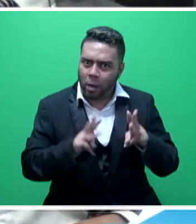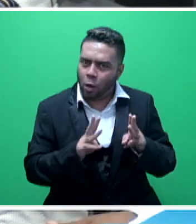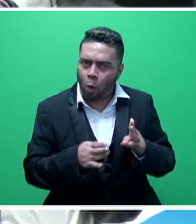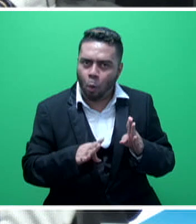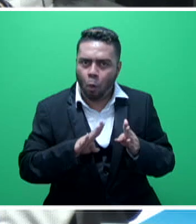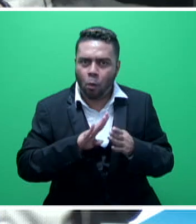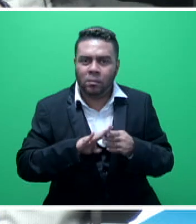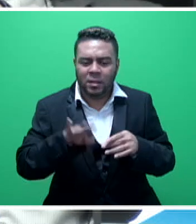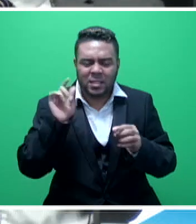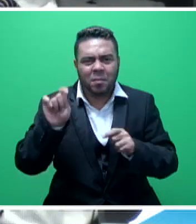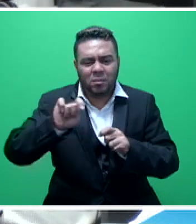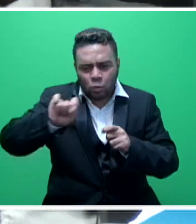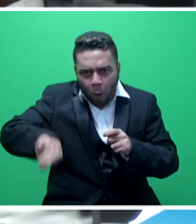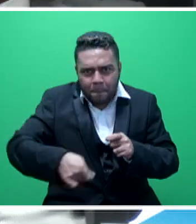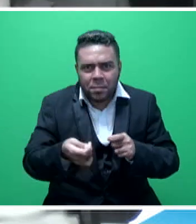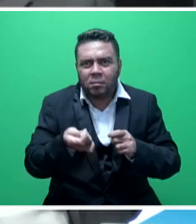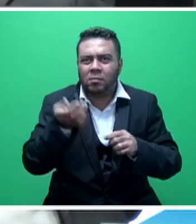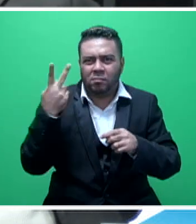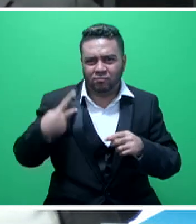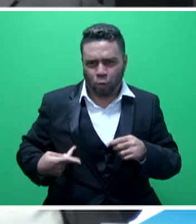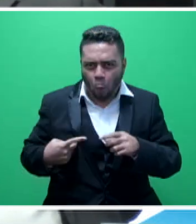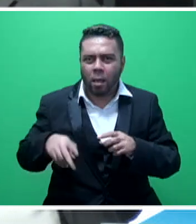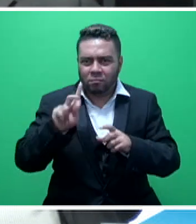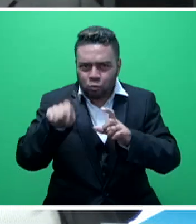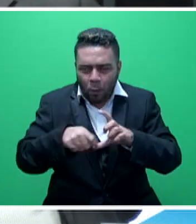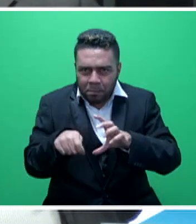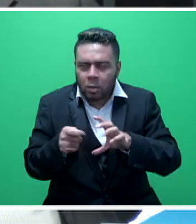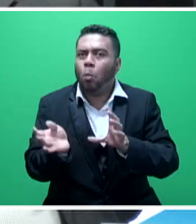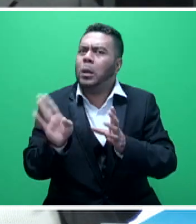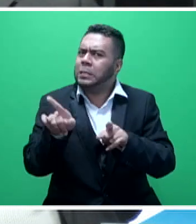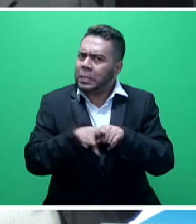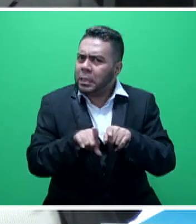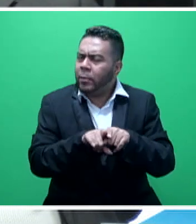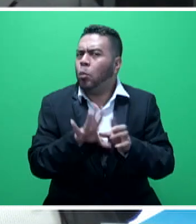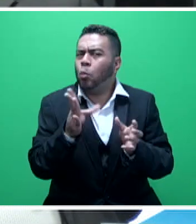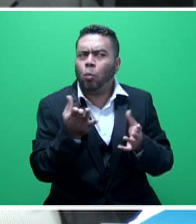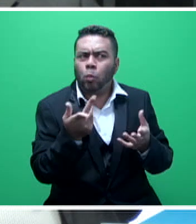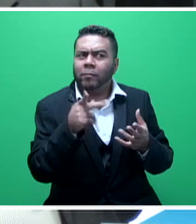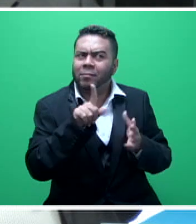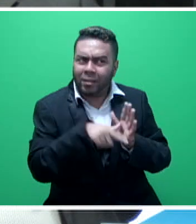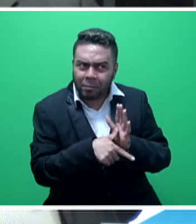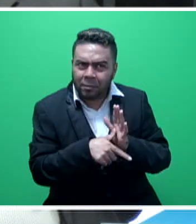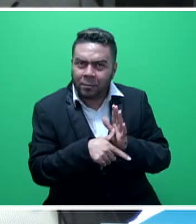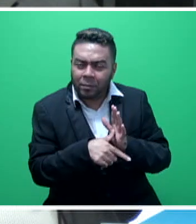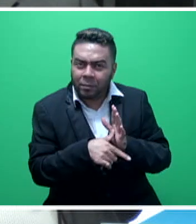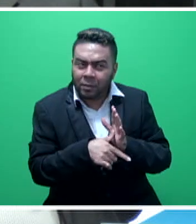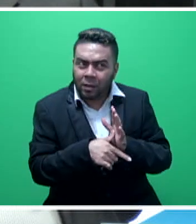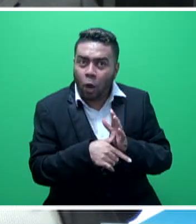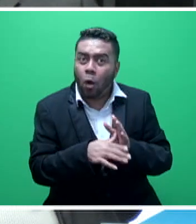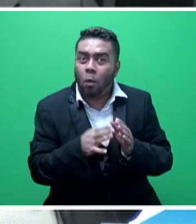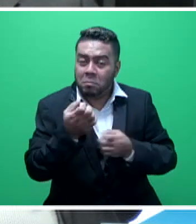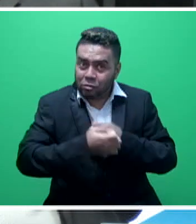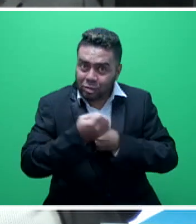new machine that we had bought had run into problems. It was during the time of guarantee,